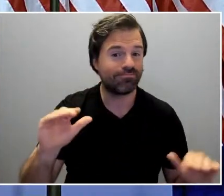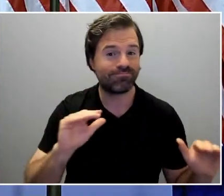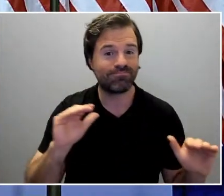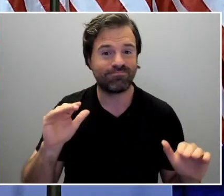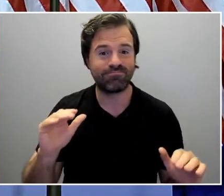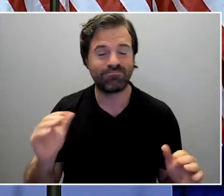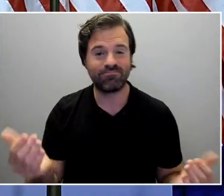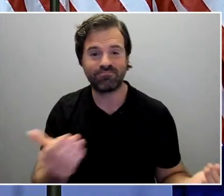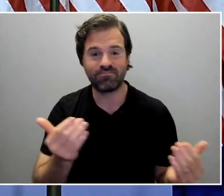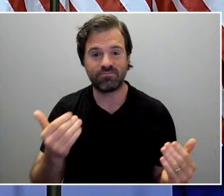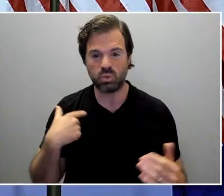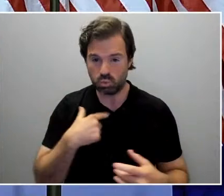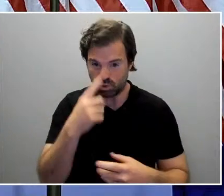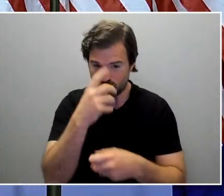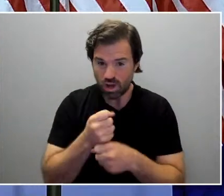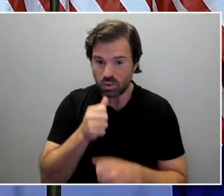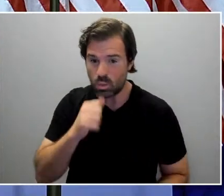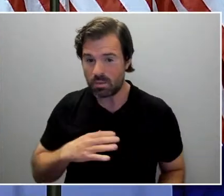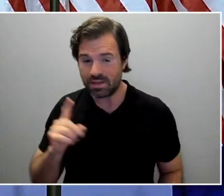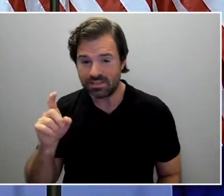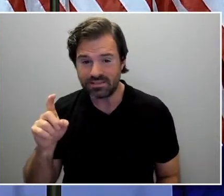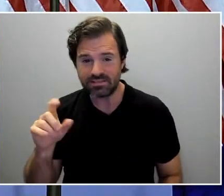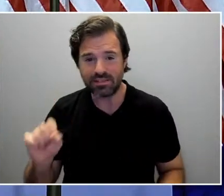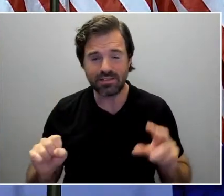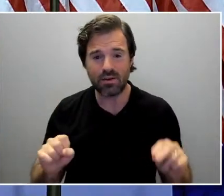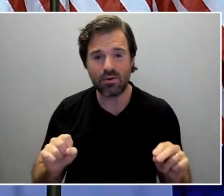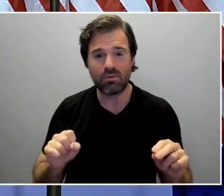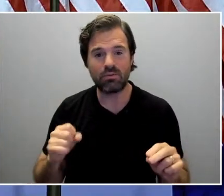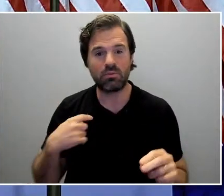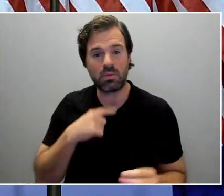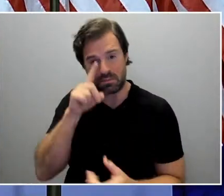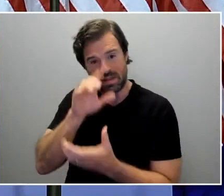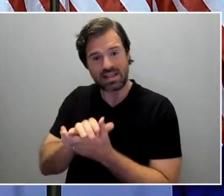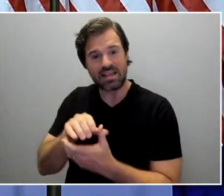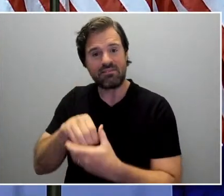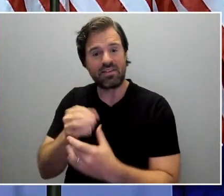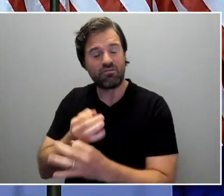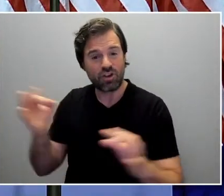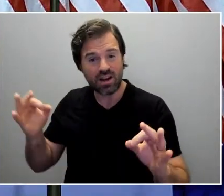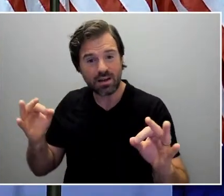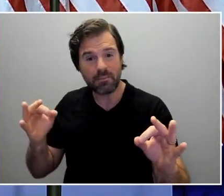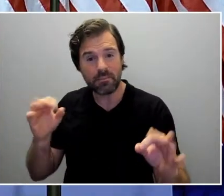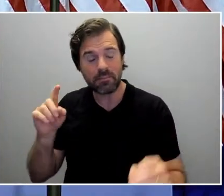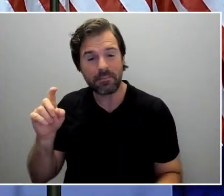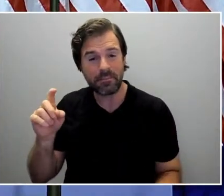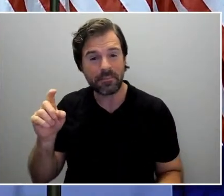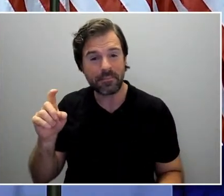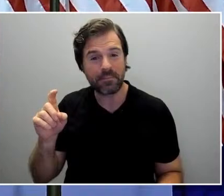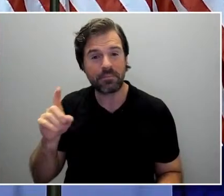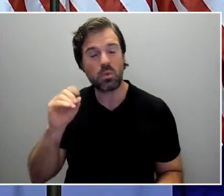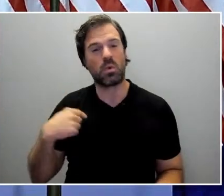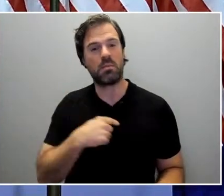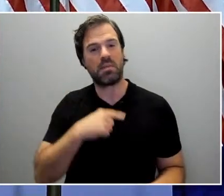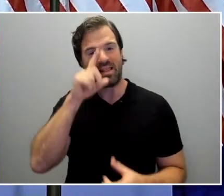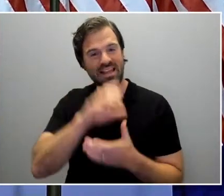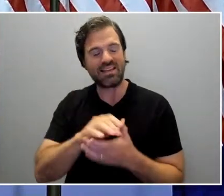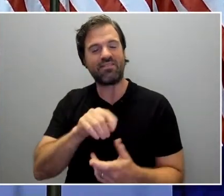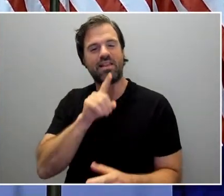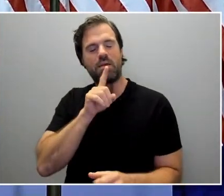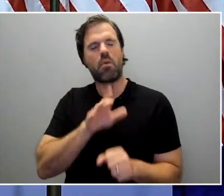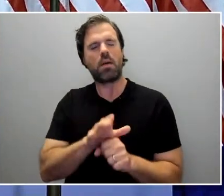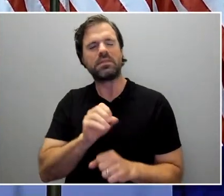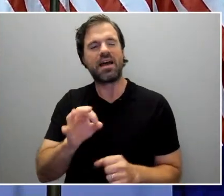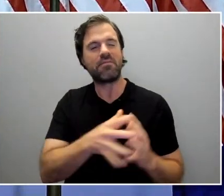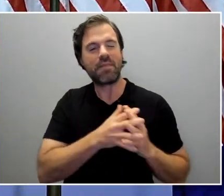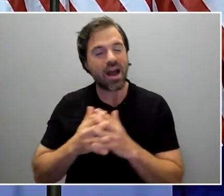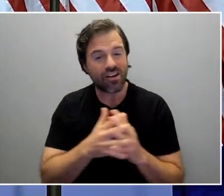Do we trust women? Do we believe in freedom? Do we believe in the promise of America?